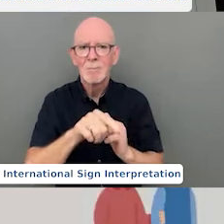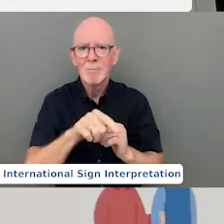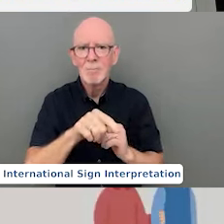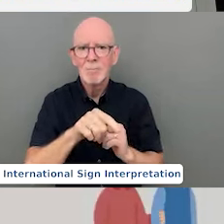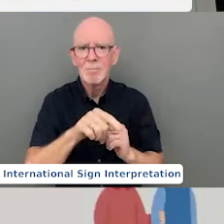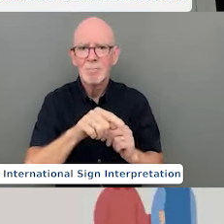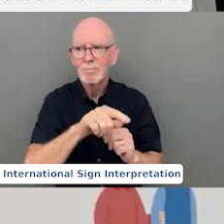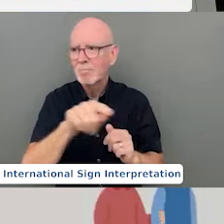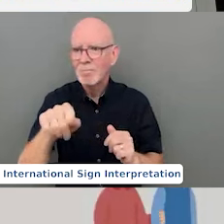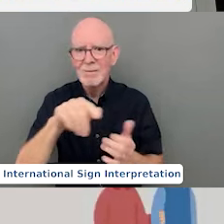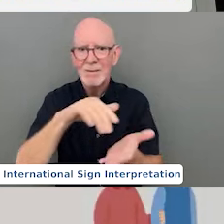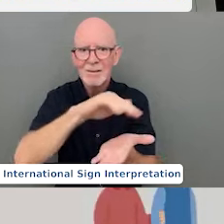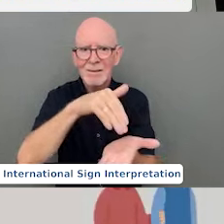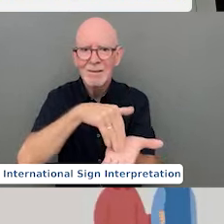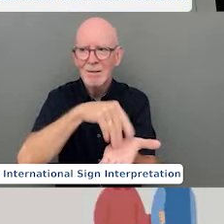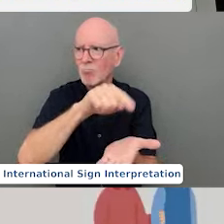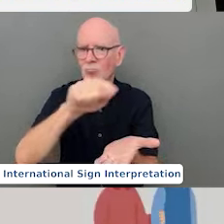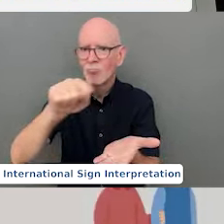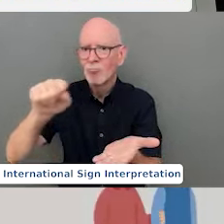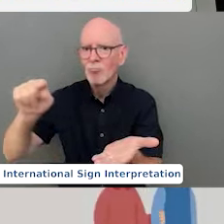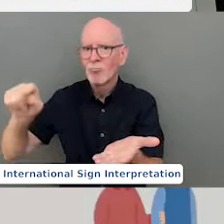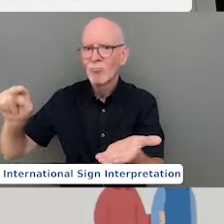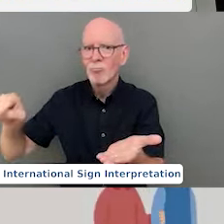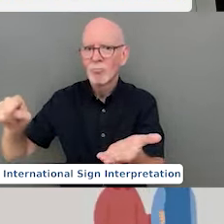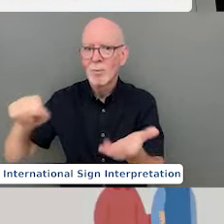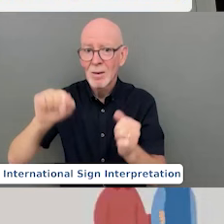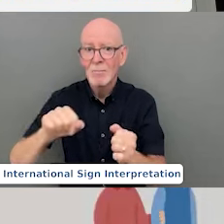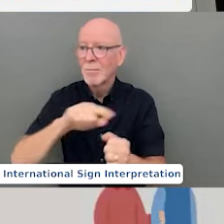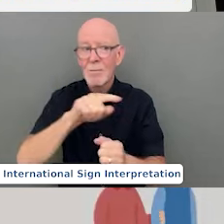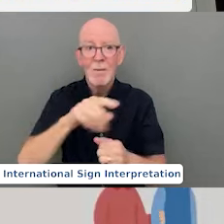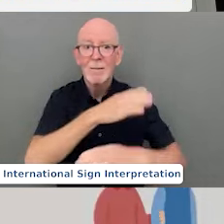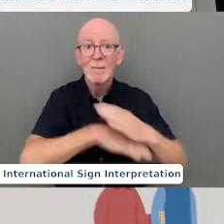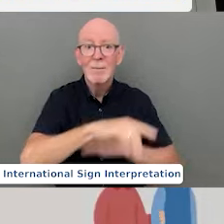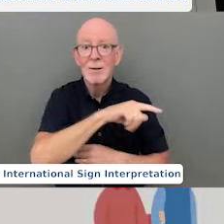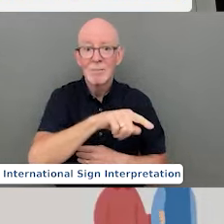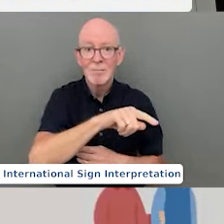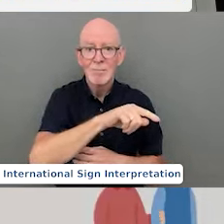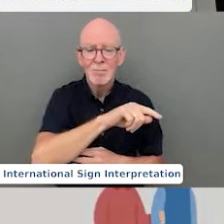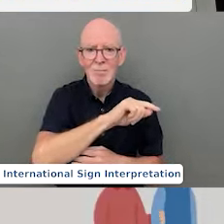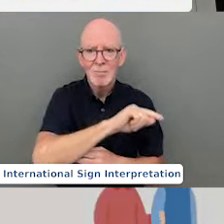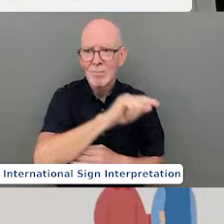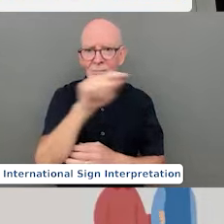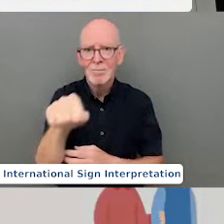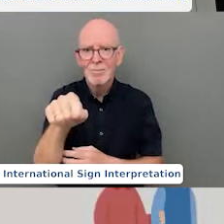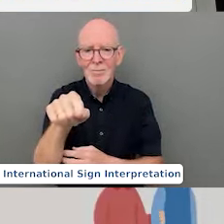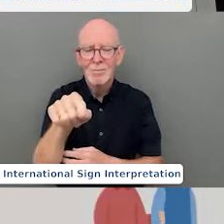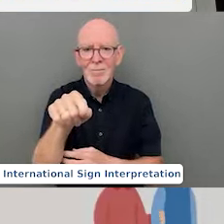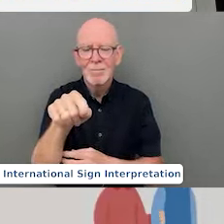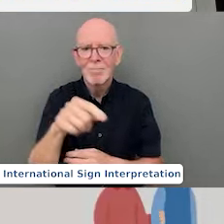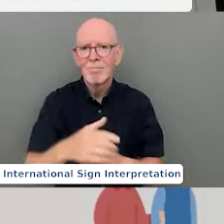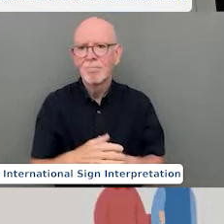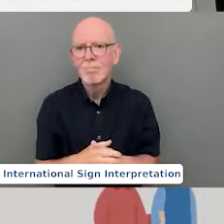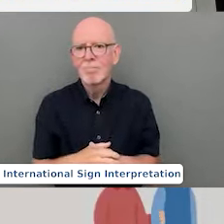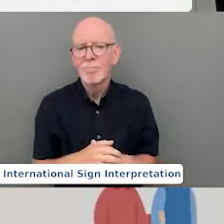is to build a good mechanism, like to develop